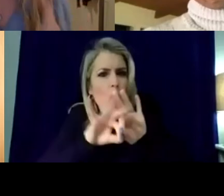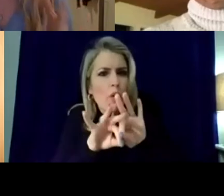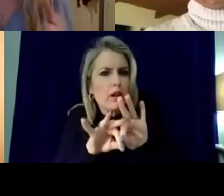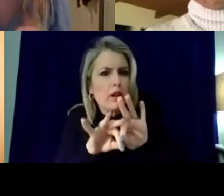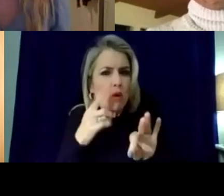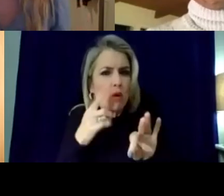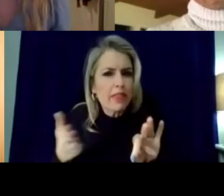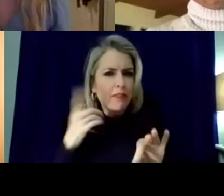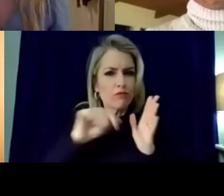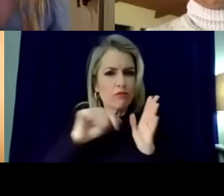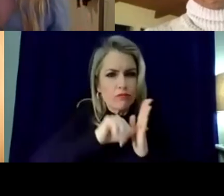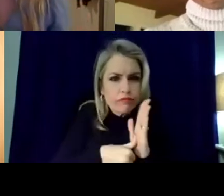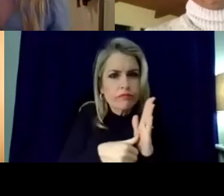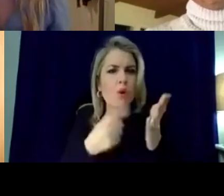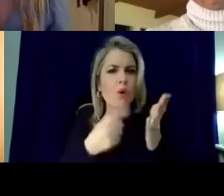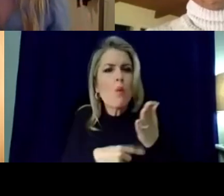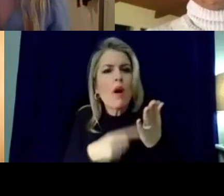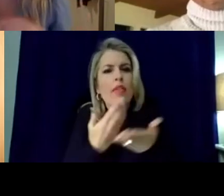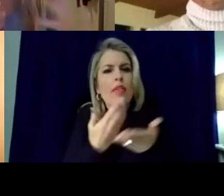guys in this script? And what was